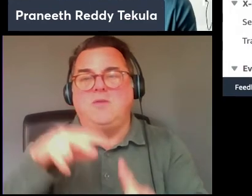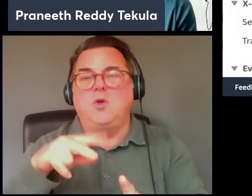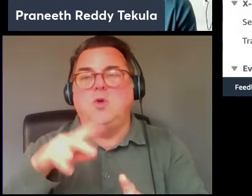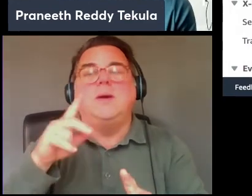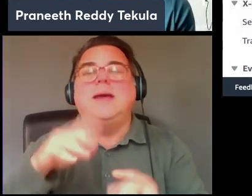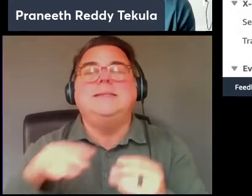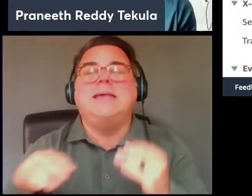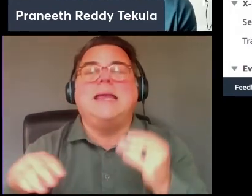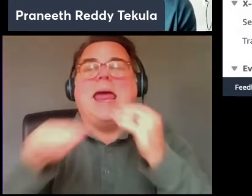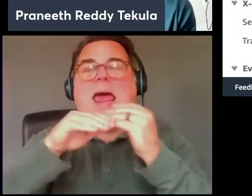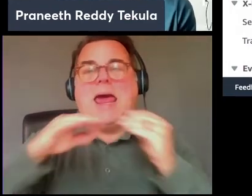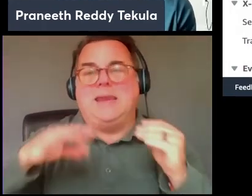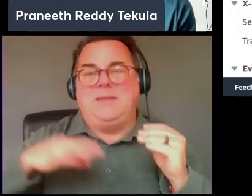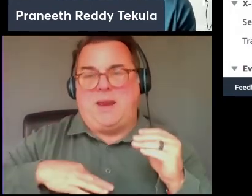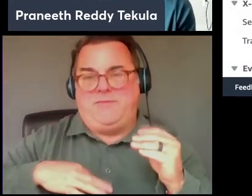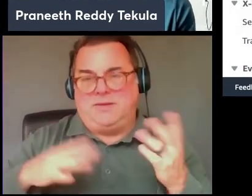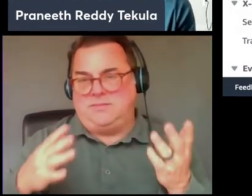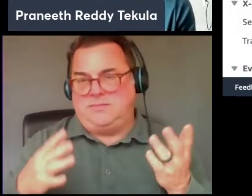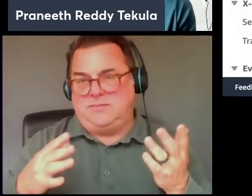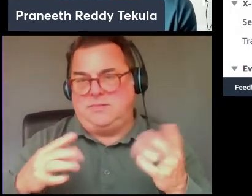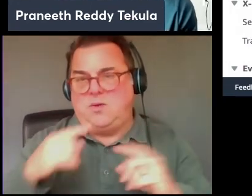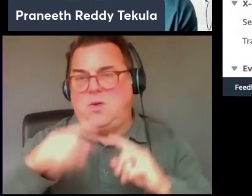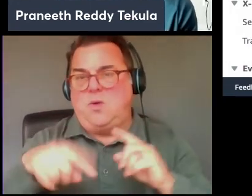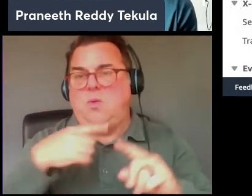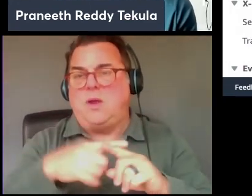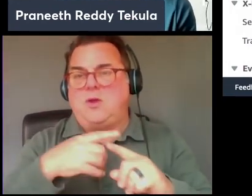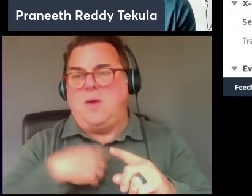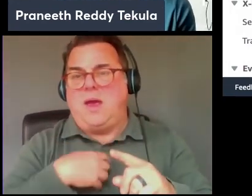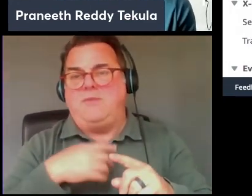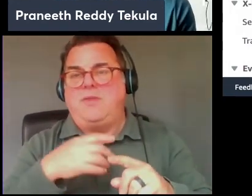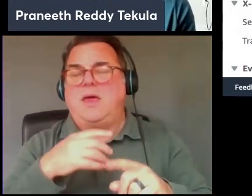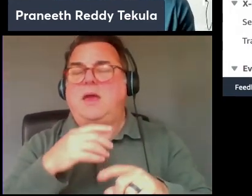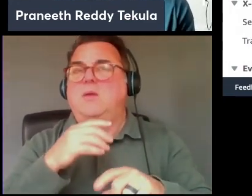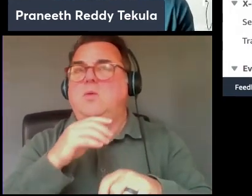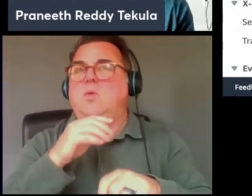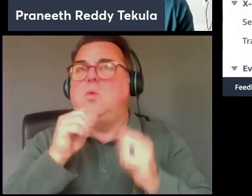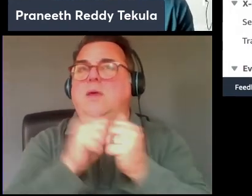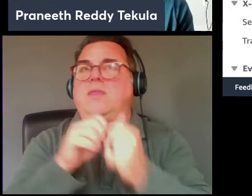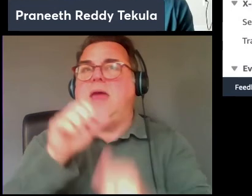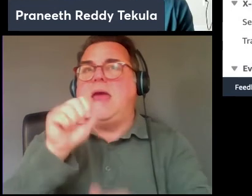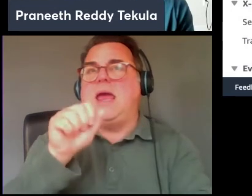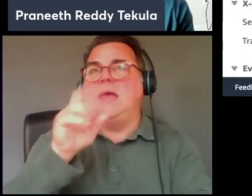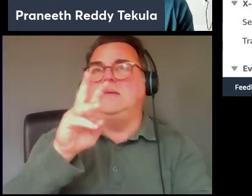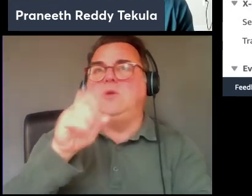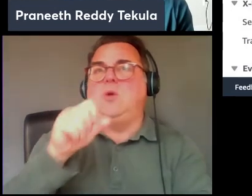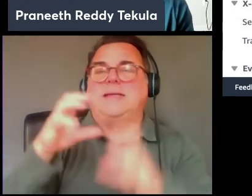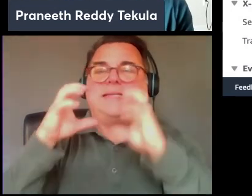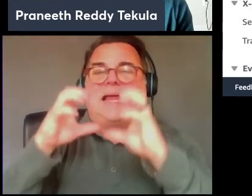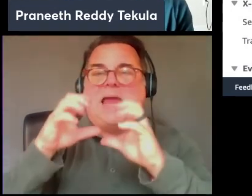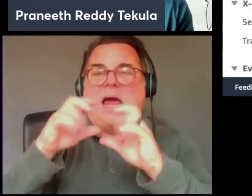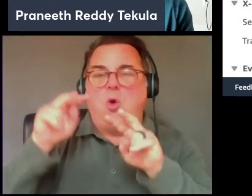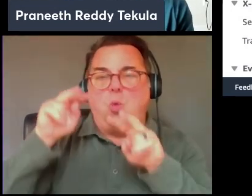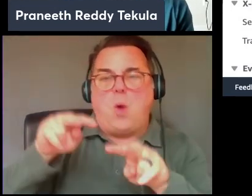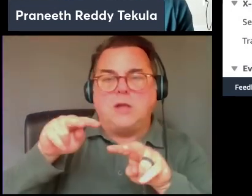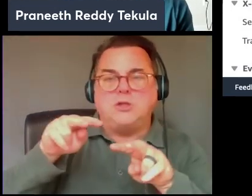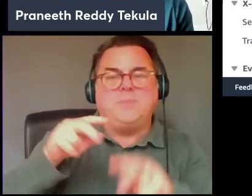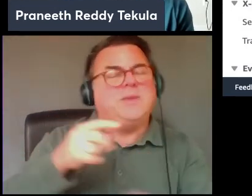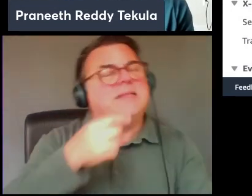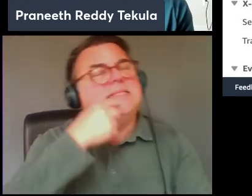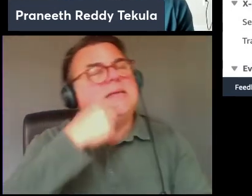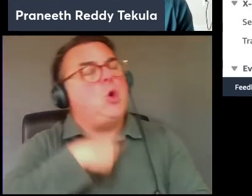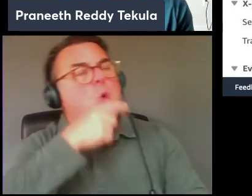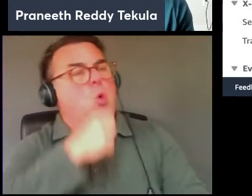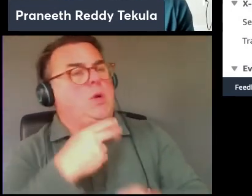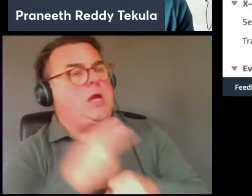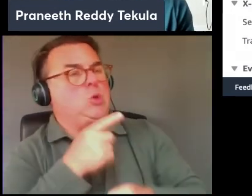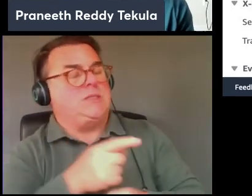that you get when you have your metrics pushed to AWS CloudWatch. Got it. And who can take advantage of this? So like